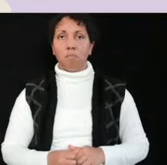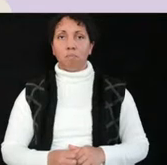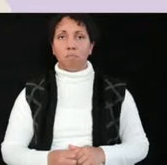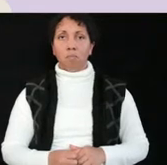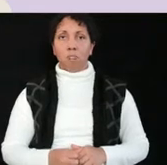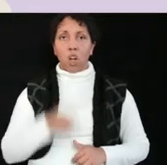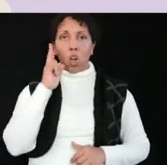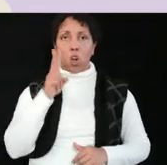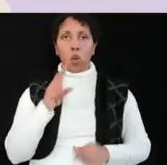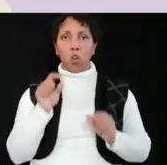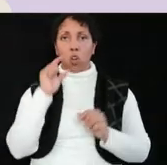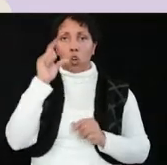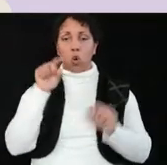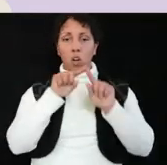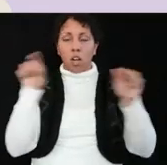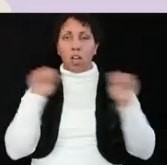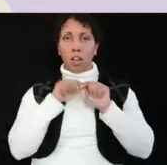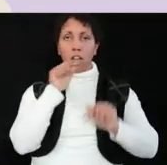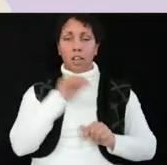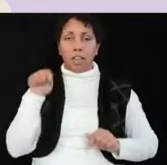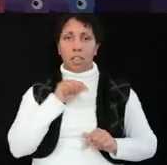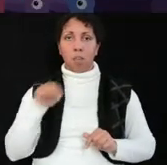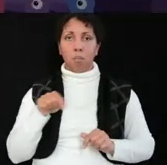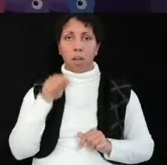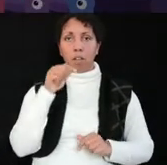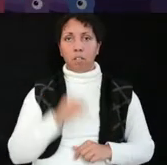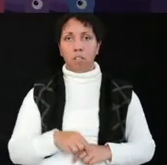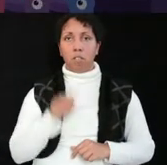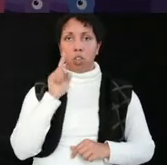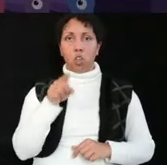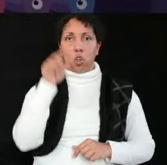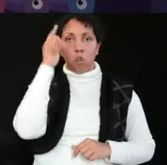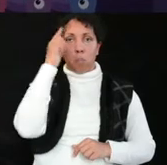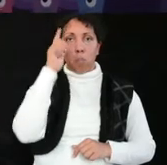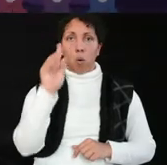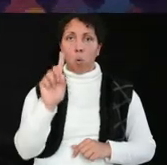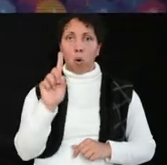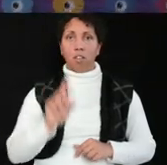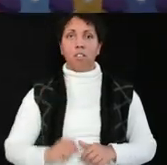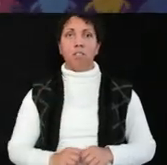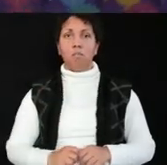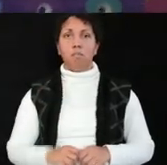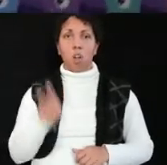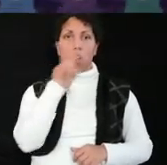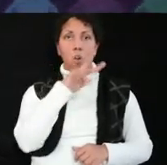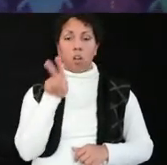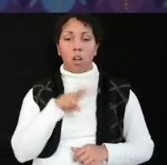Now it's time to ask the audience what they've learned in our quiz round. Let's find a contestant.